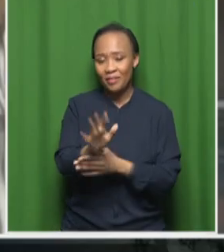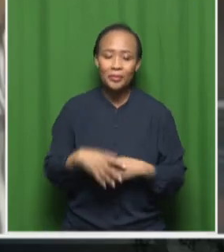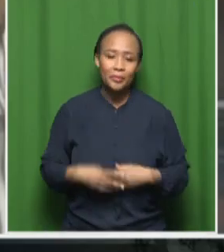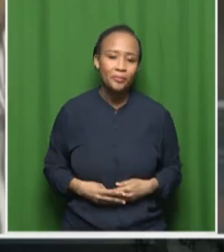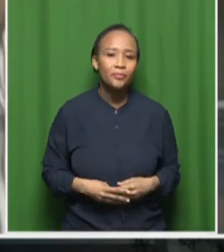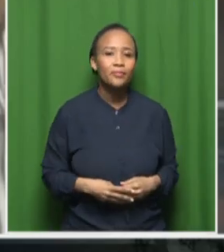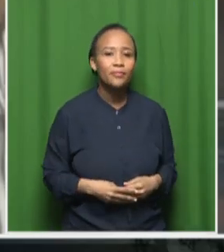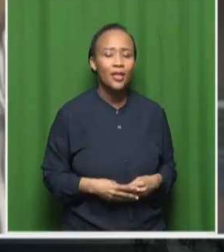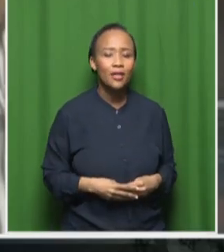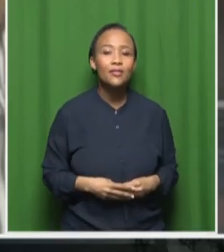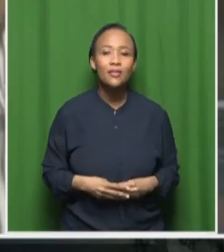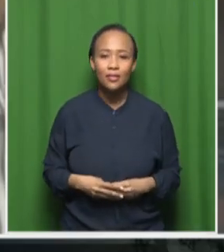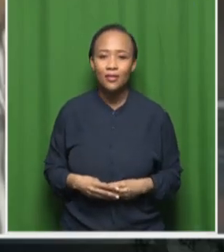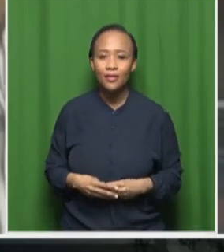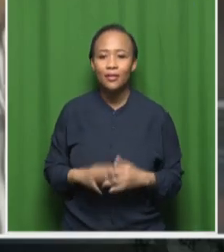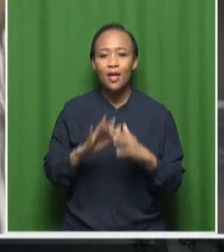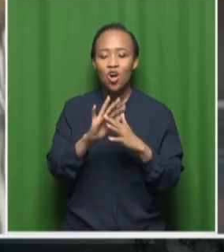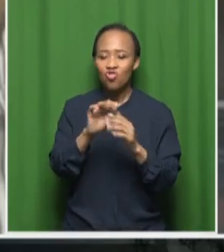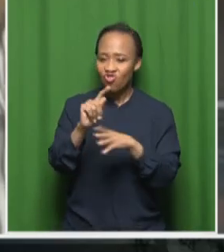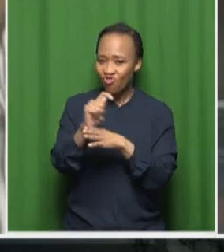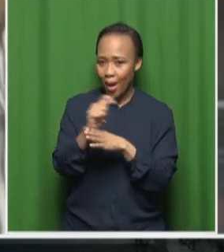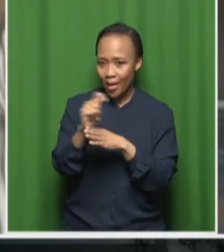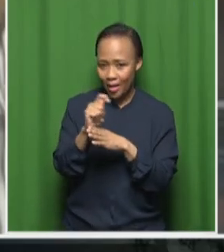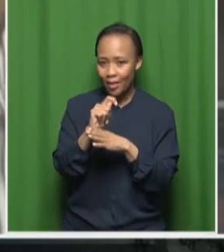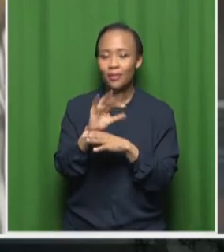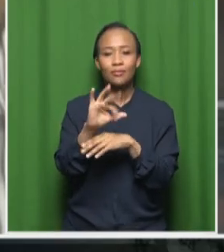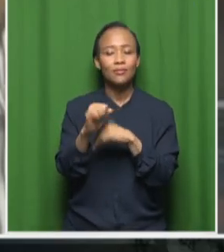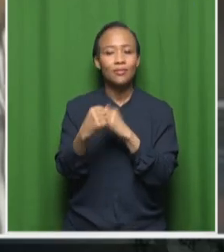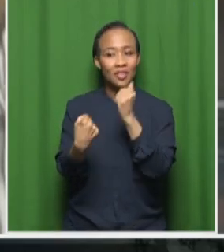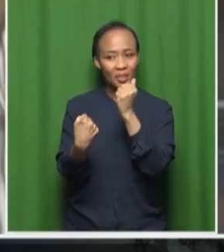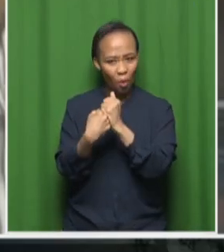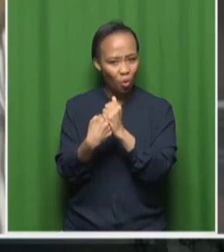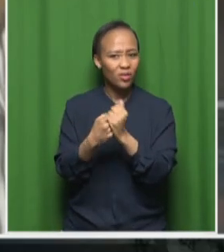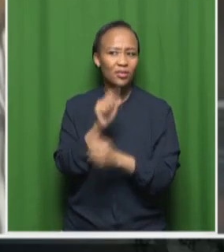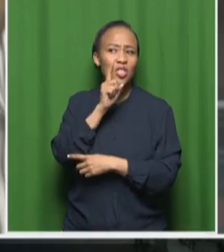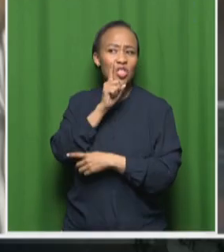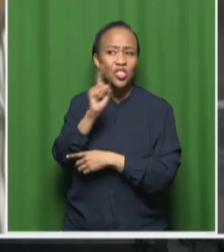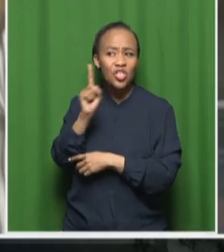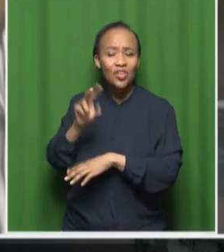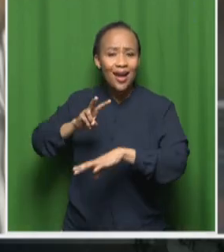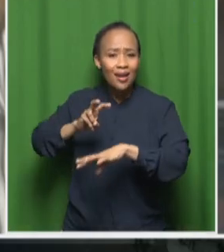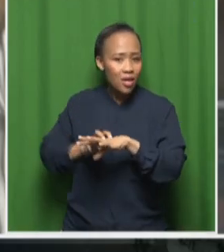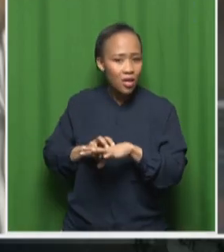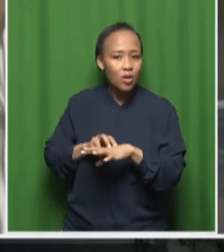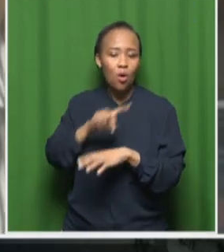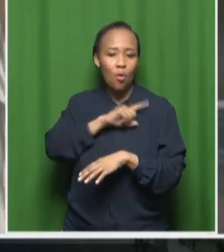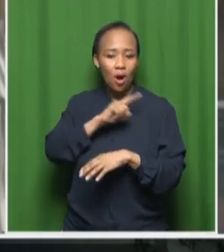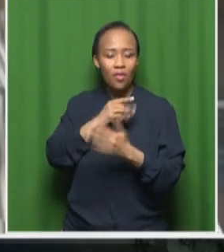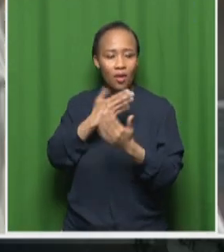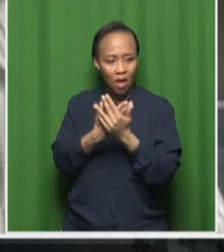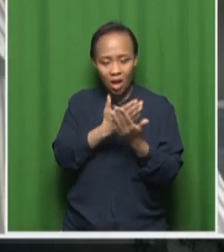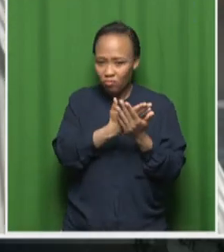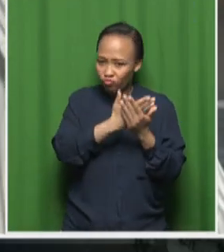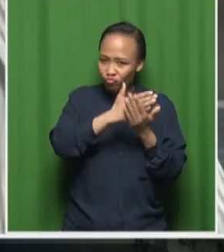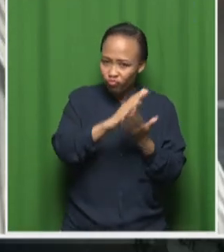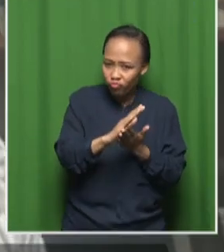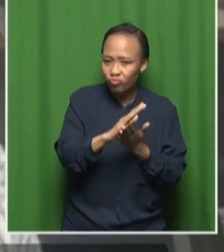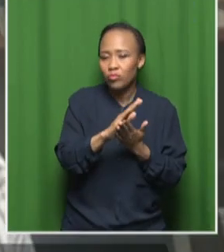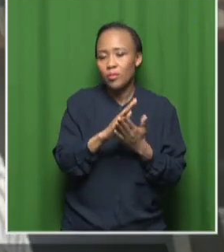of training or even support do teachers need at this juncture to better navigate language barriers in the classroom?